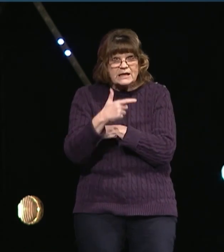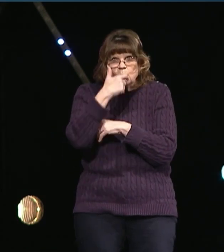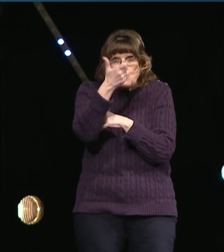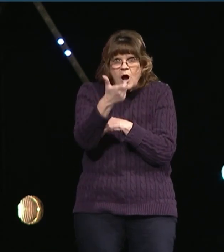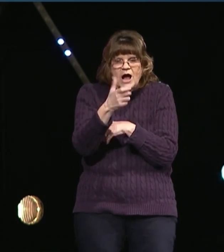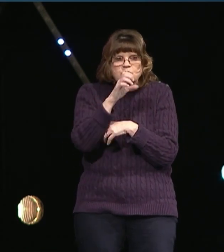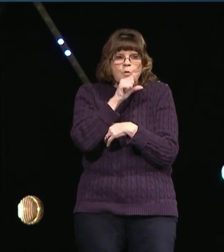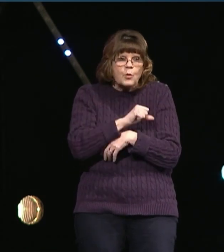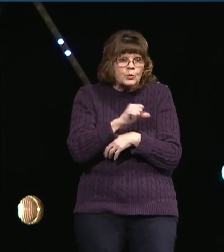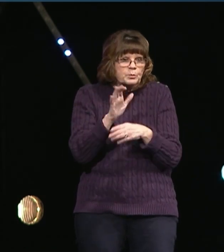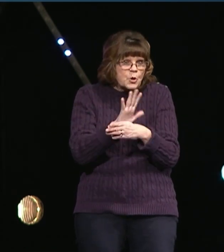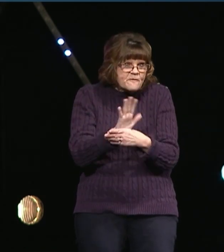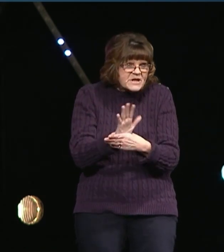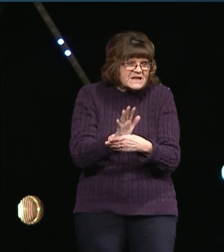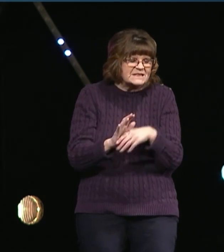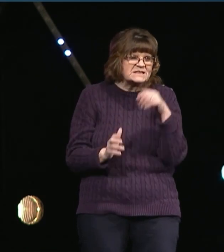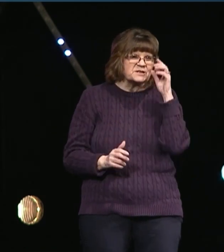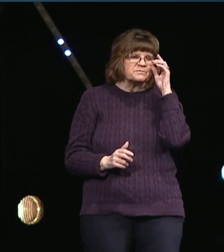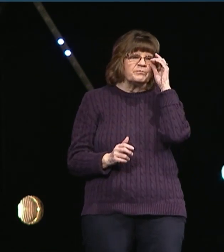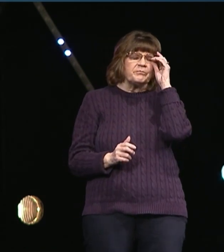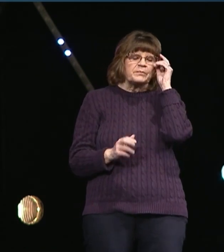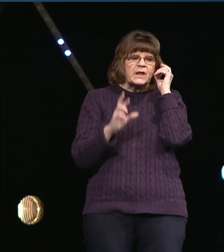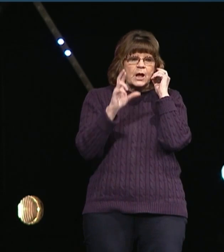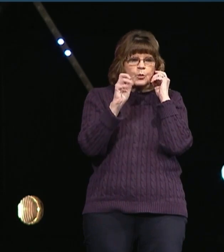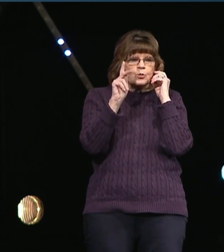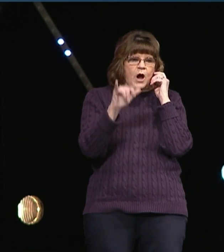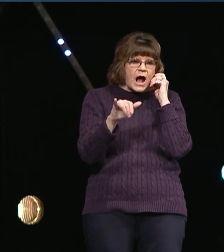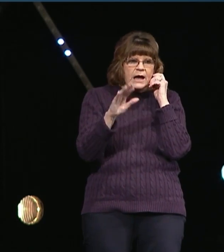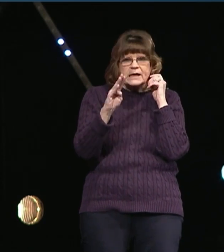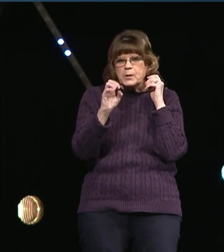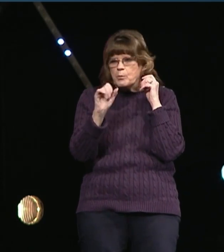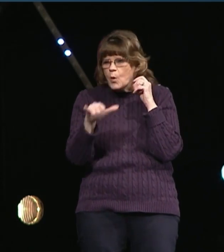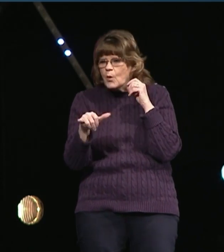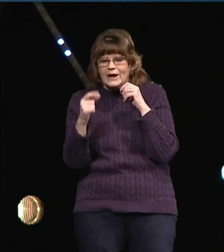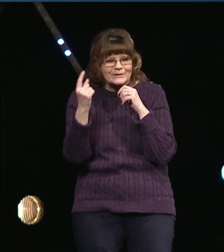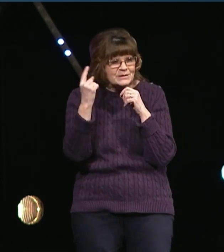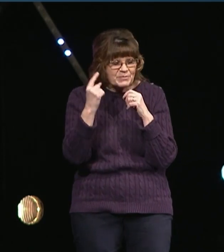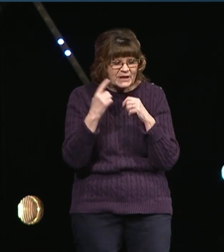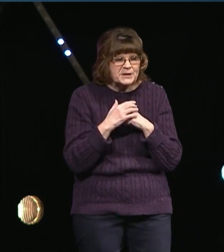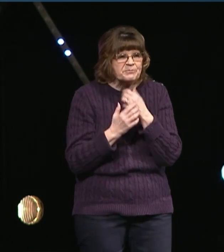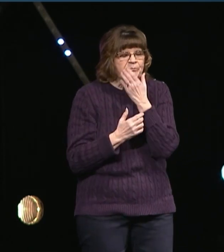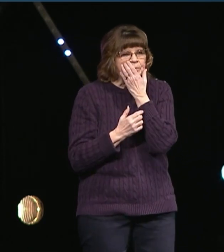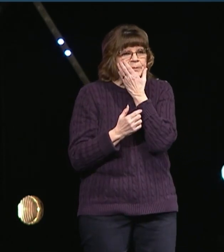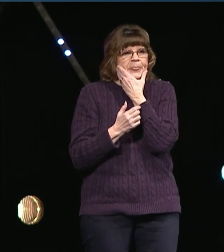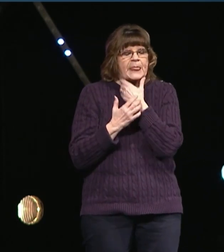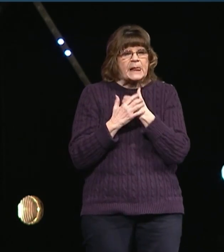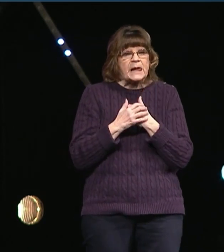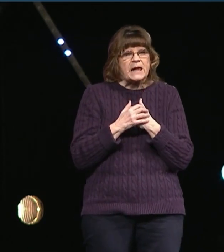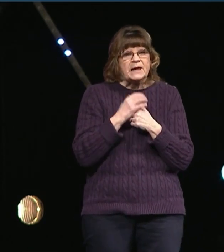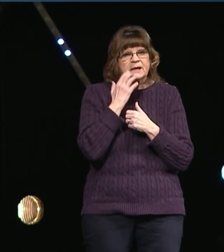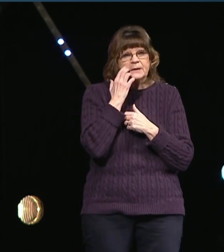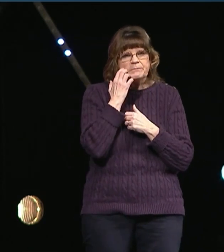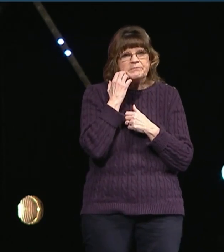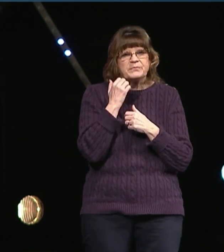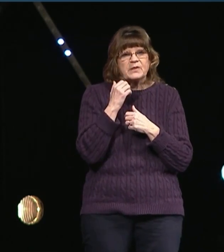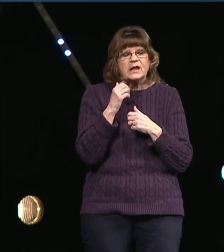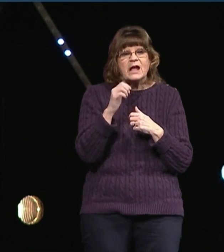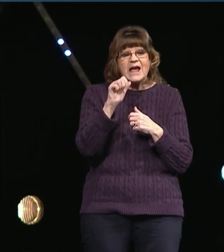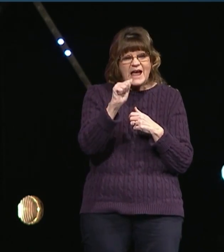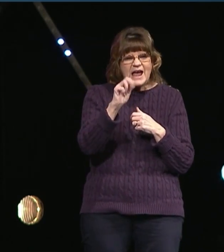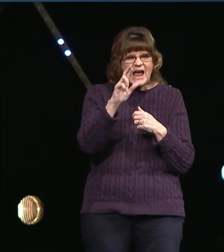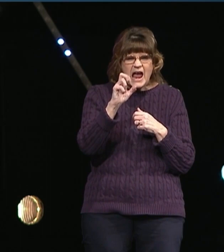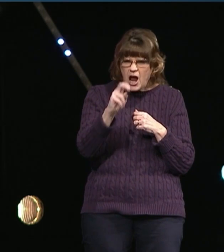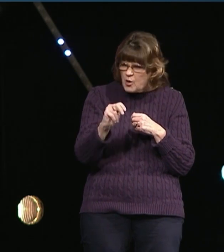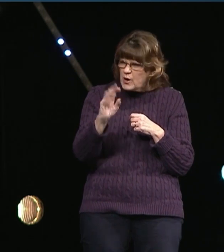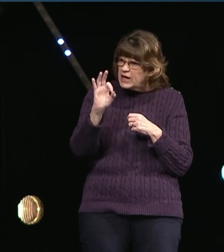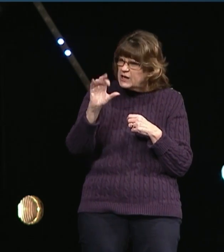and white movies. And it's funny, I remember calling him and like, what are you doing? He says, Errol Flynn. I think